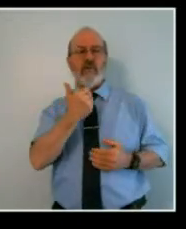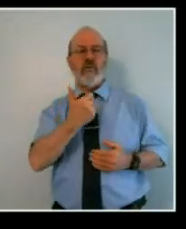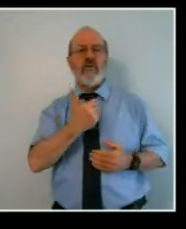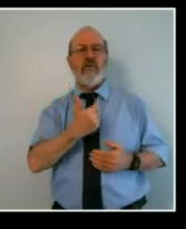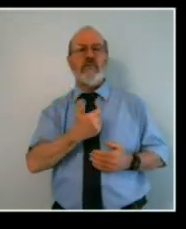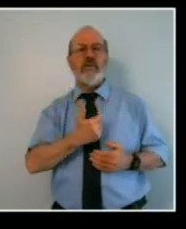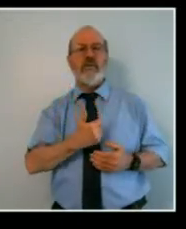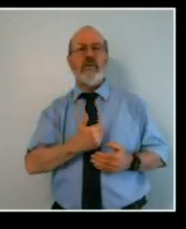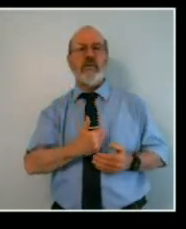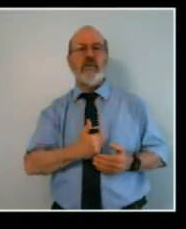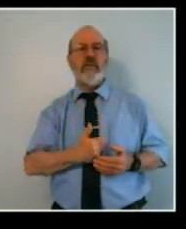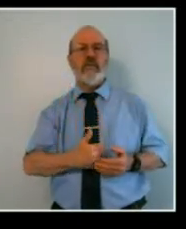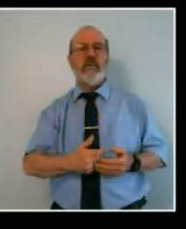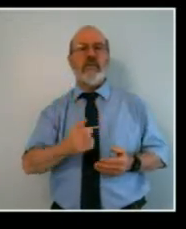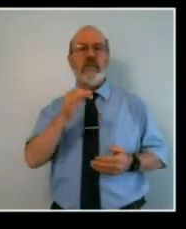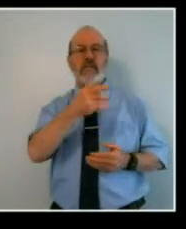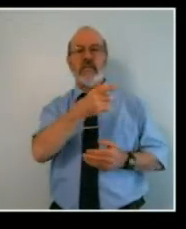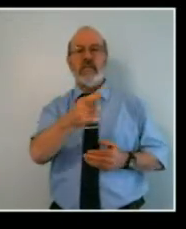me.